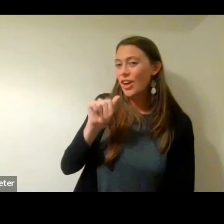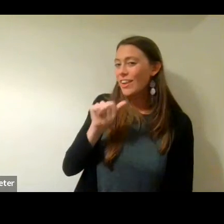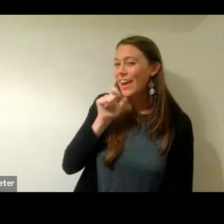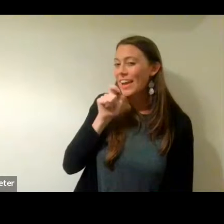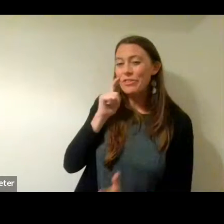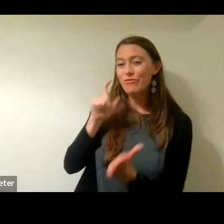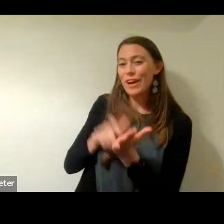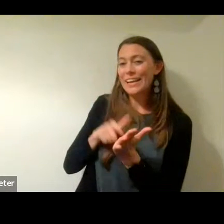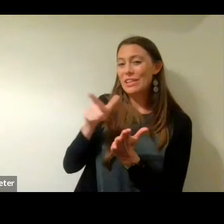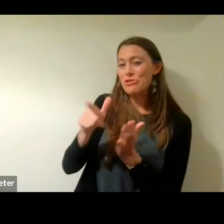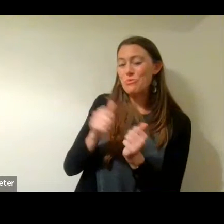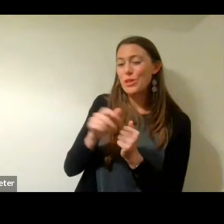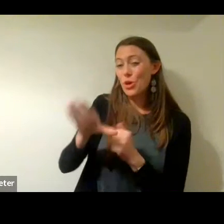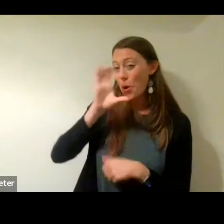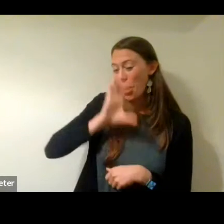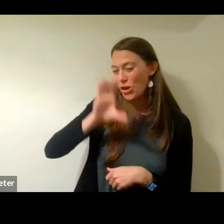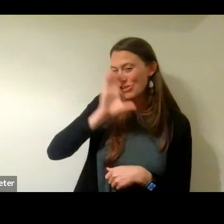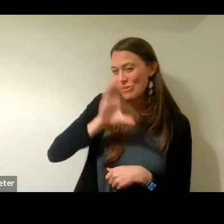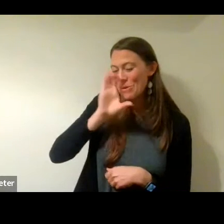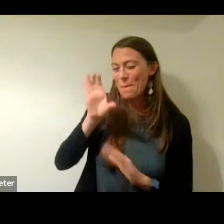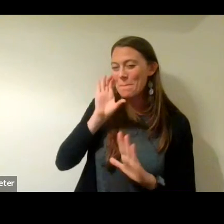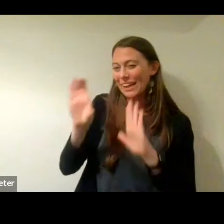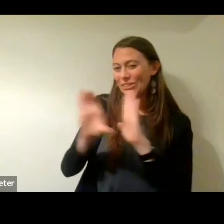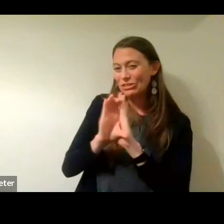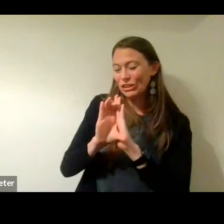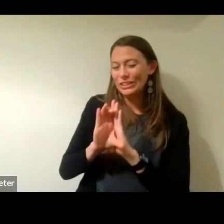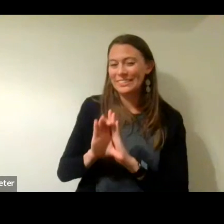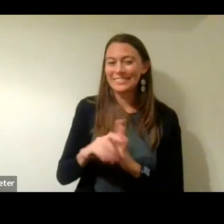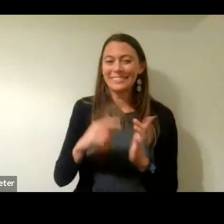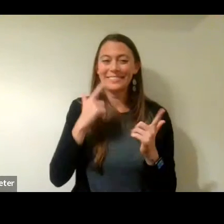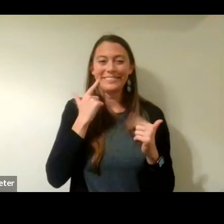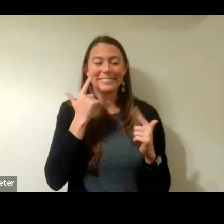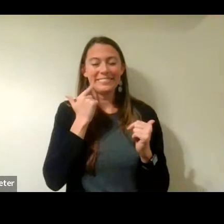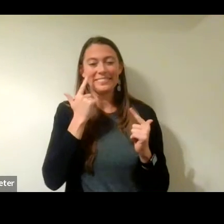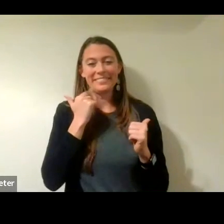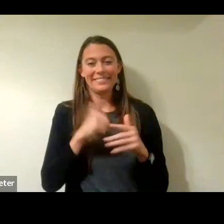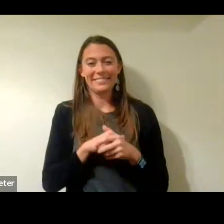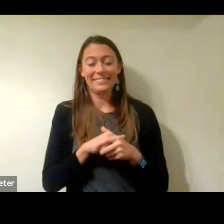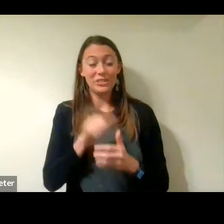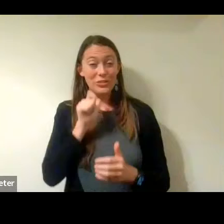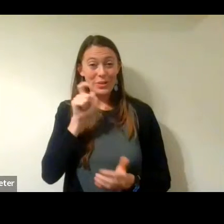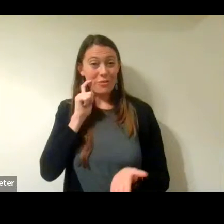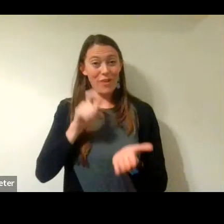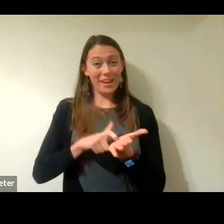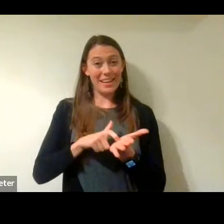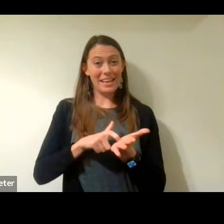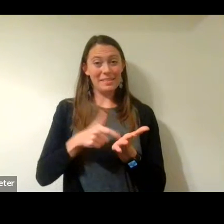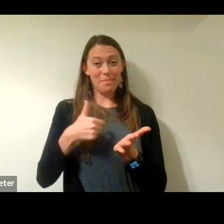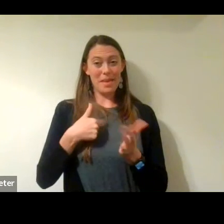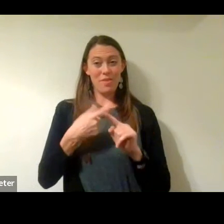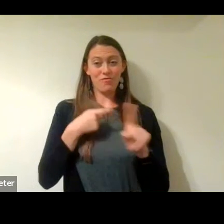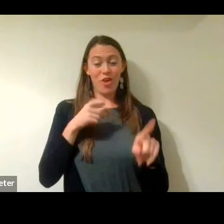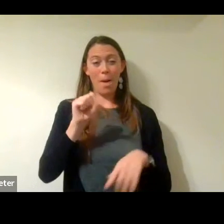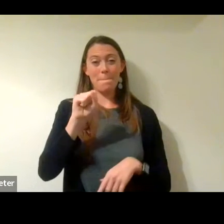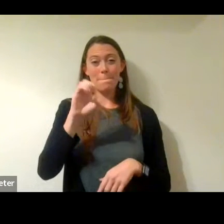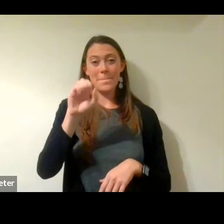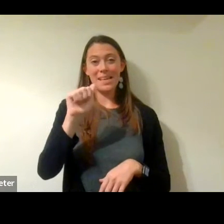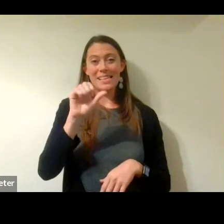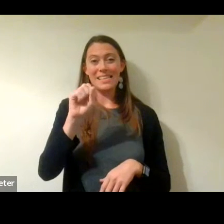the fantastic image that you have right now. You didn't recognize me from season 4?